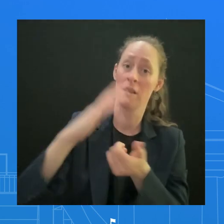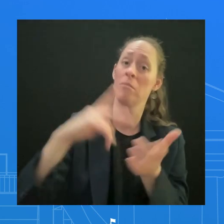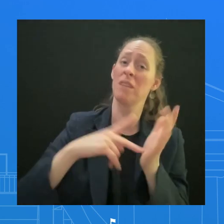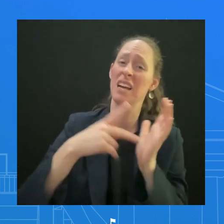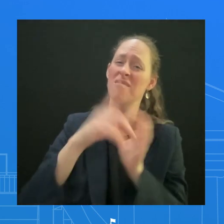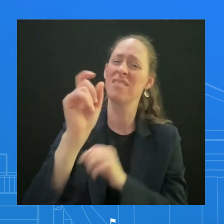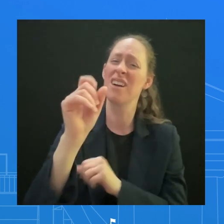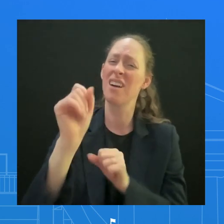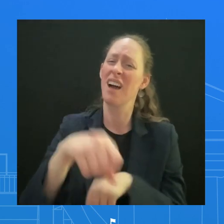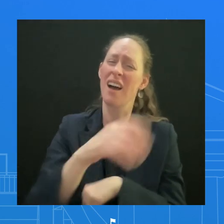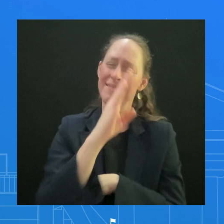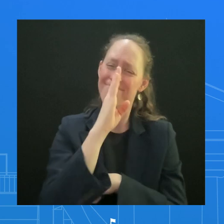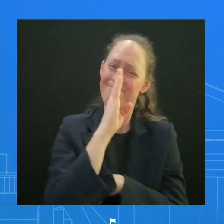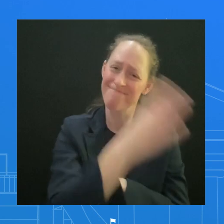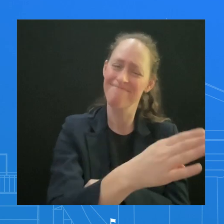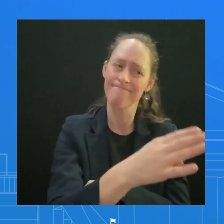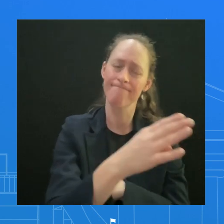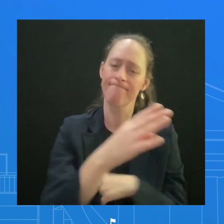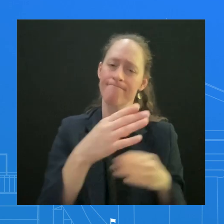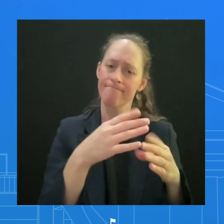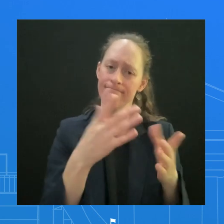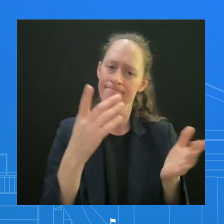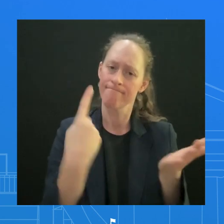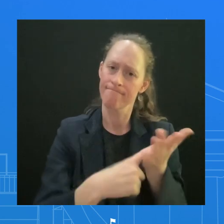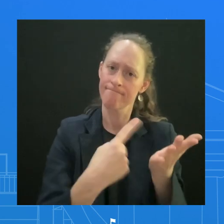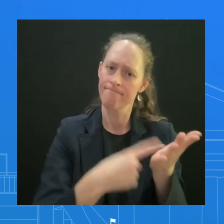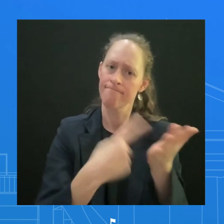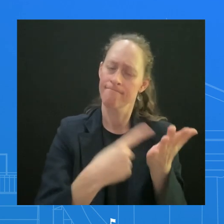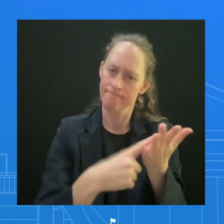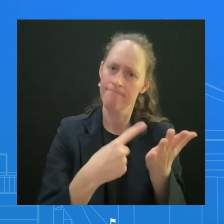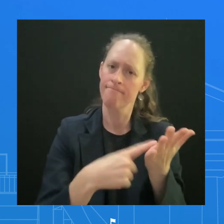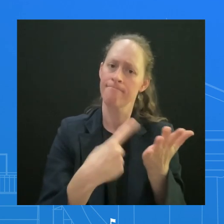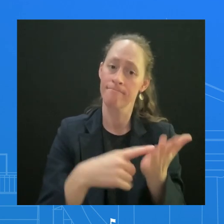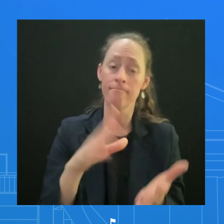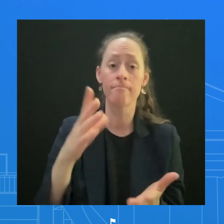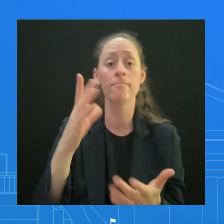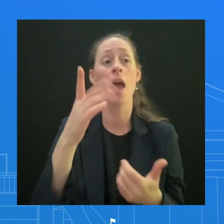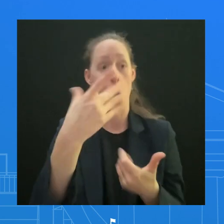I think he addressed that pretty well in his answer to you guys.